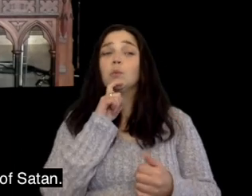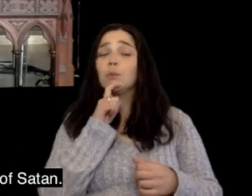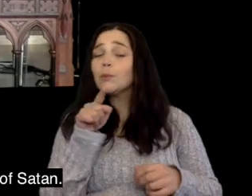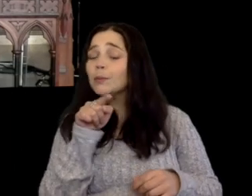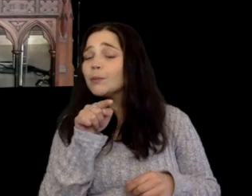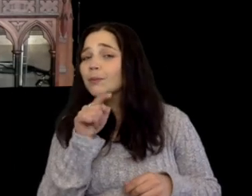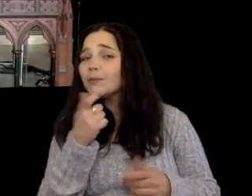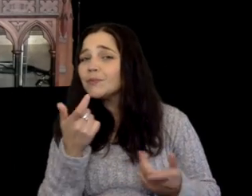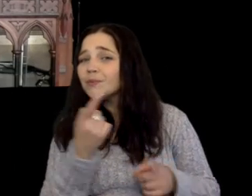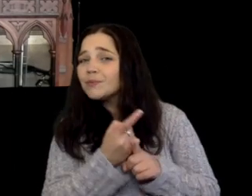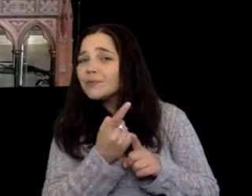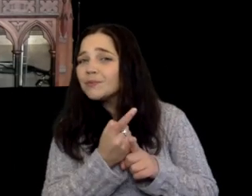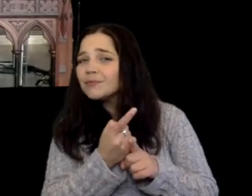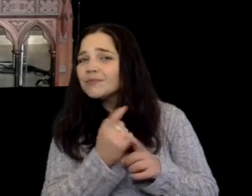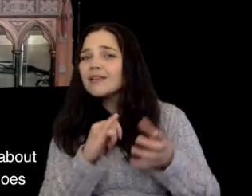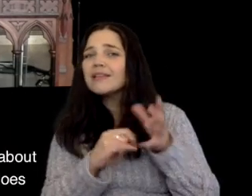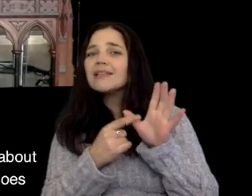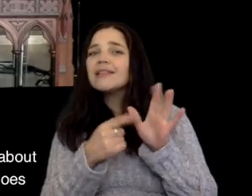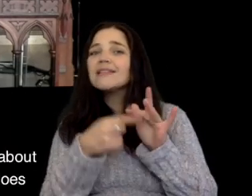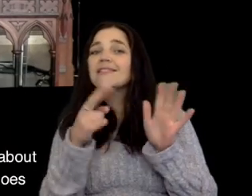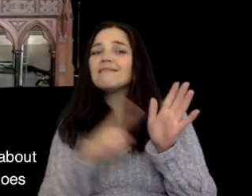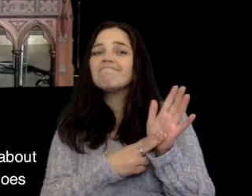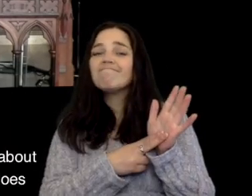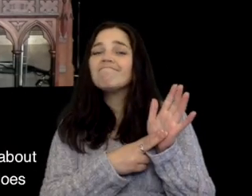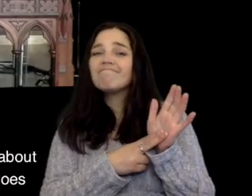course, of Satan.